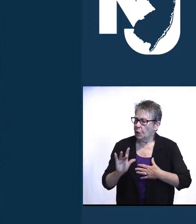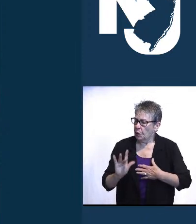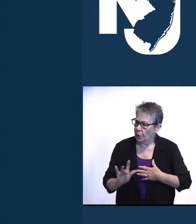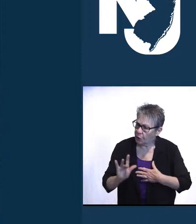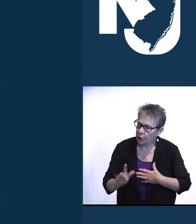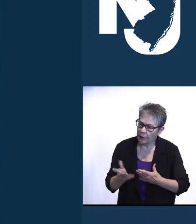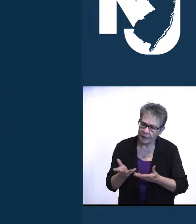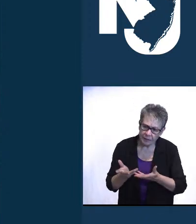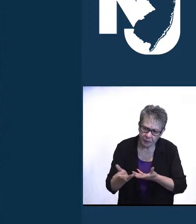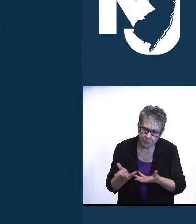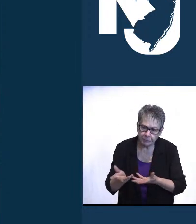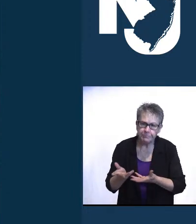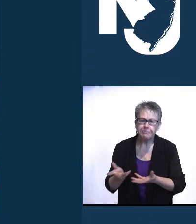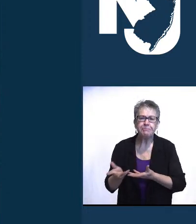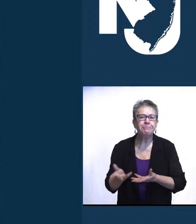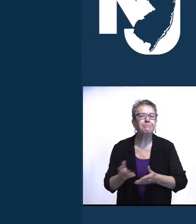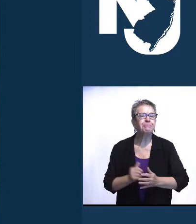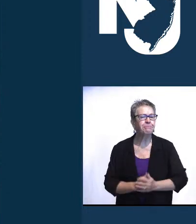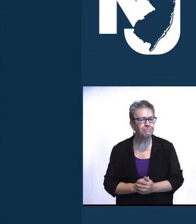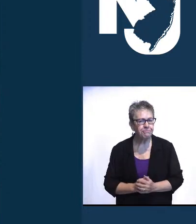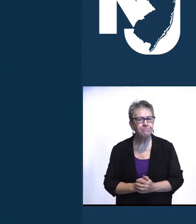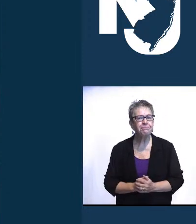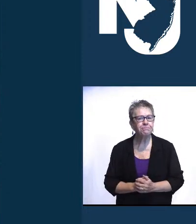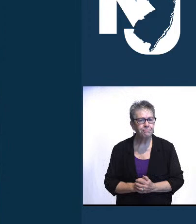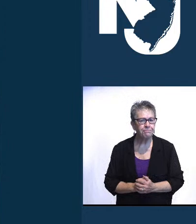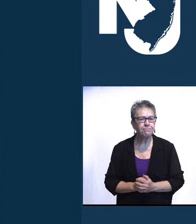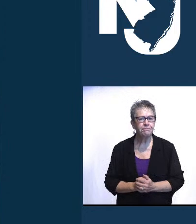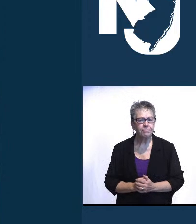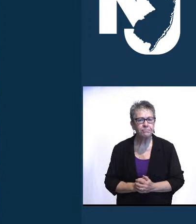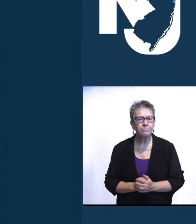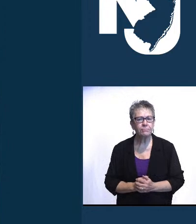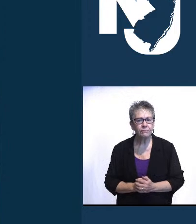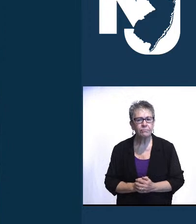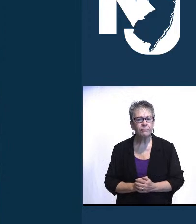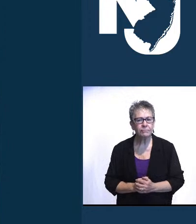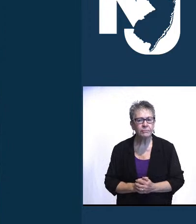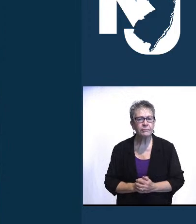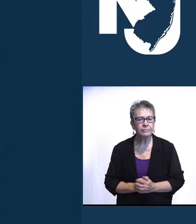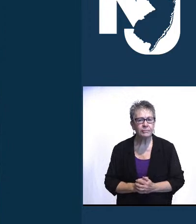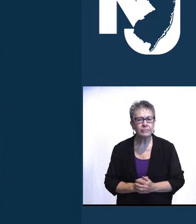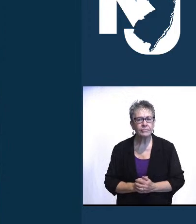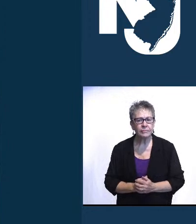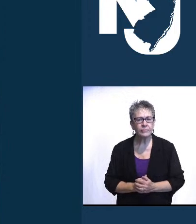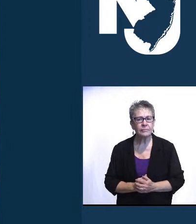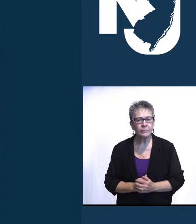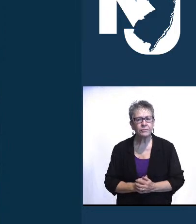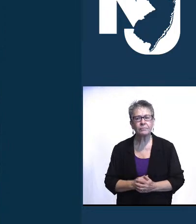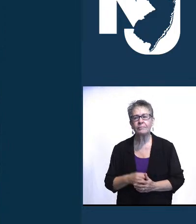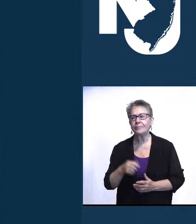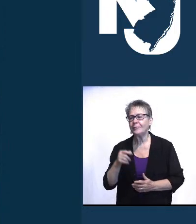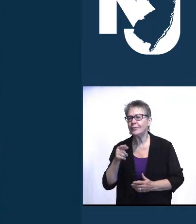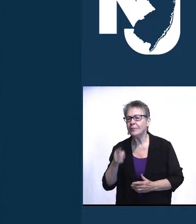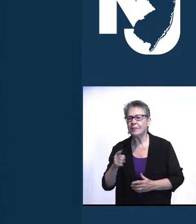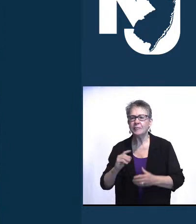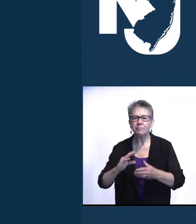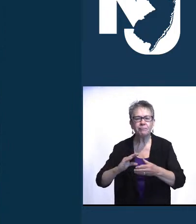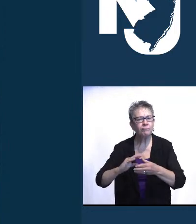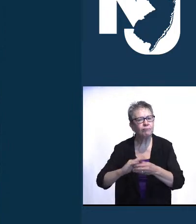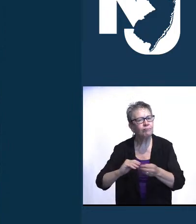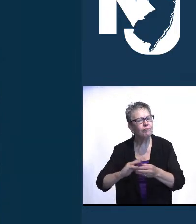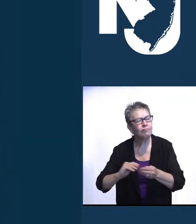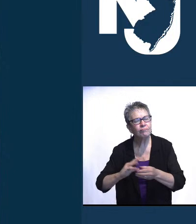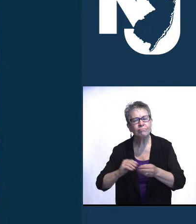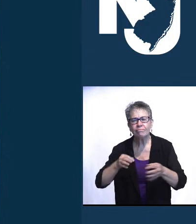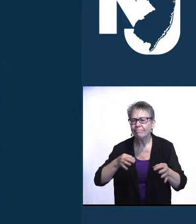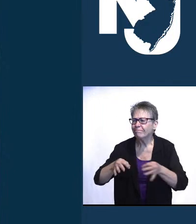period, and just describing how special her guy was. He's got an older brother. Keep the whole